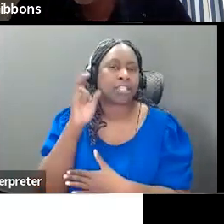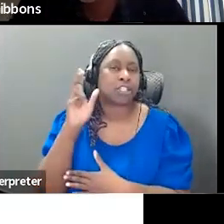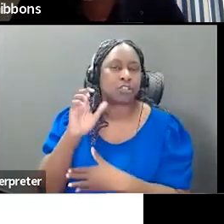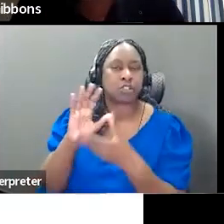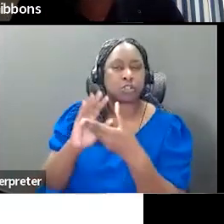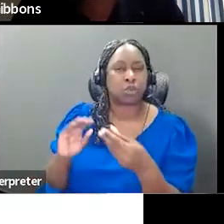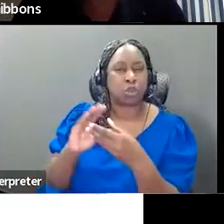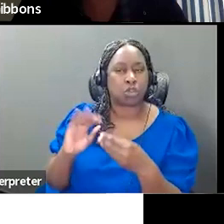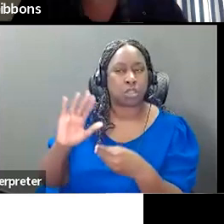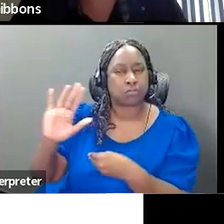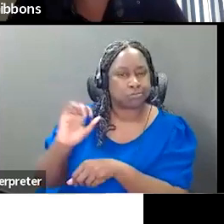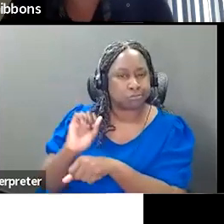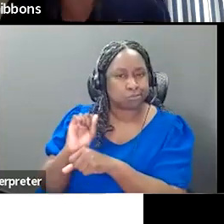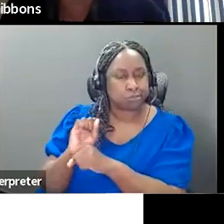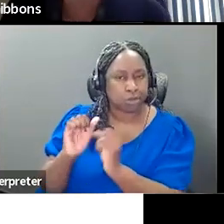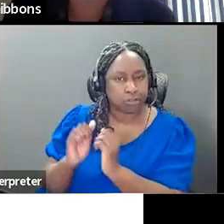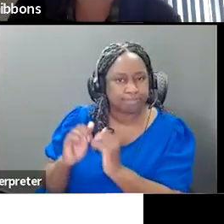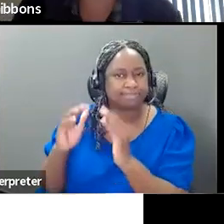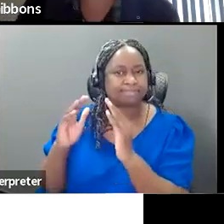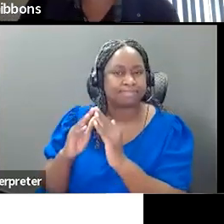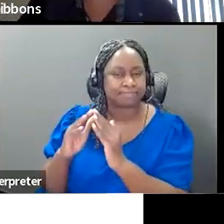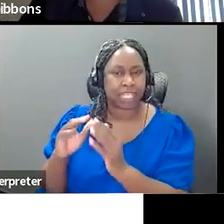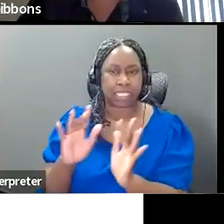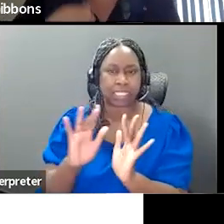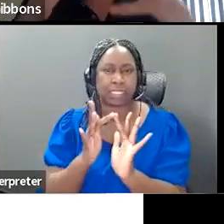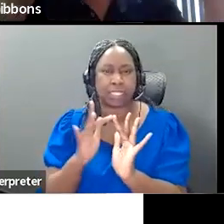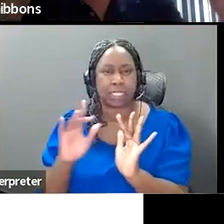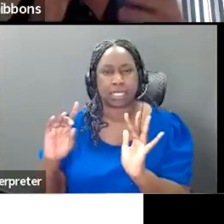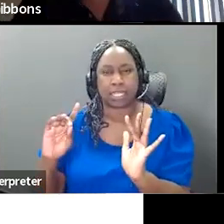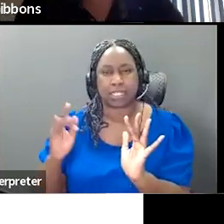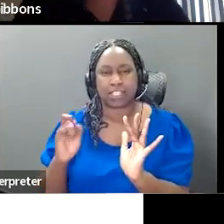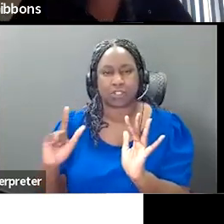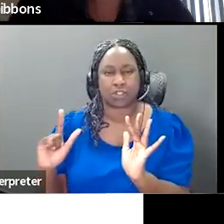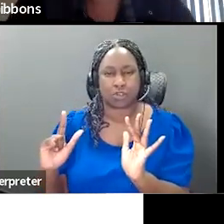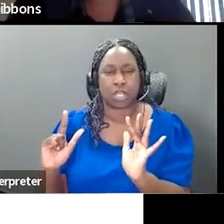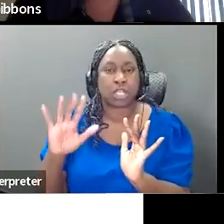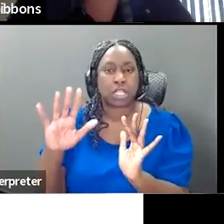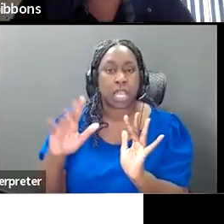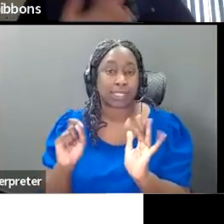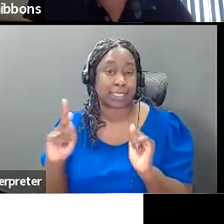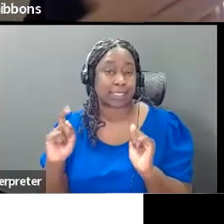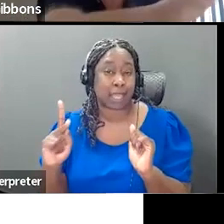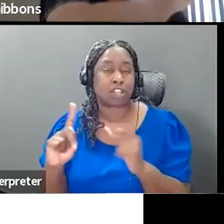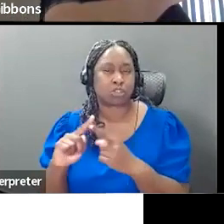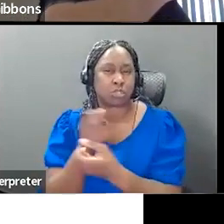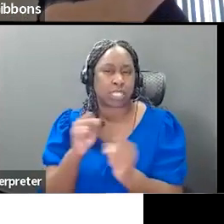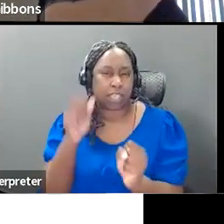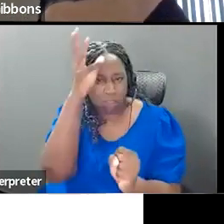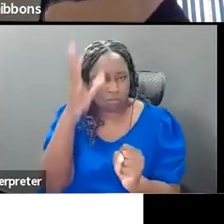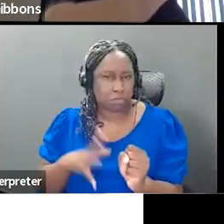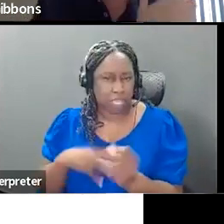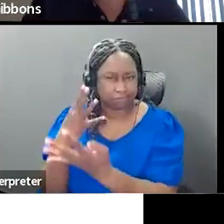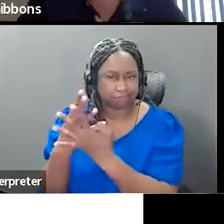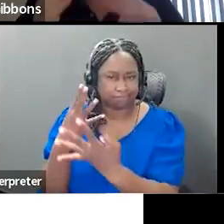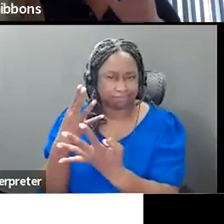they did organizing across digital platforms, particularly TikTok, to save a man on death row. All right, with that, let's move ahead. Next thing I